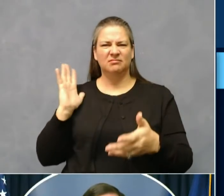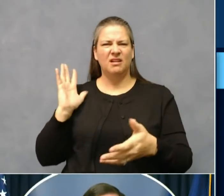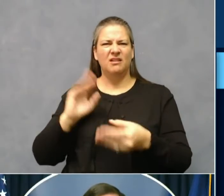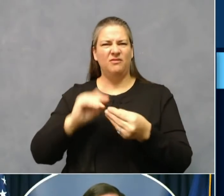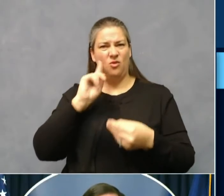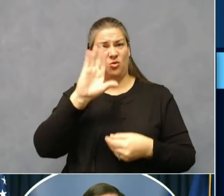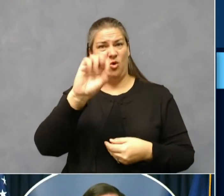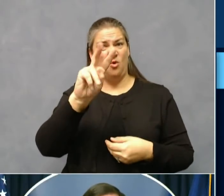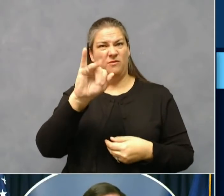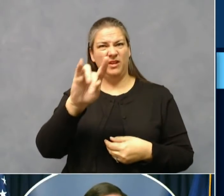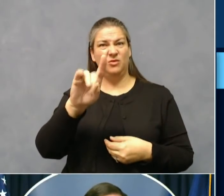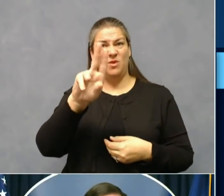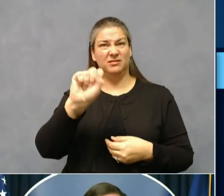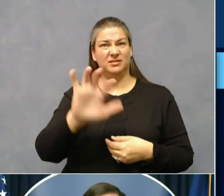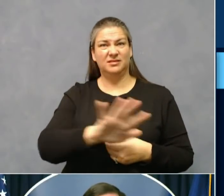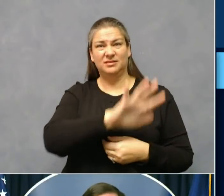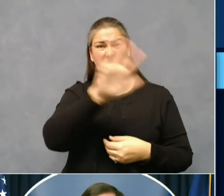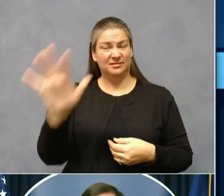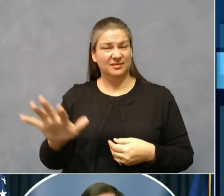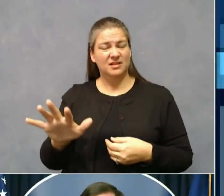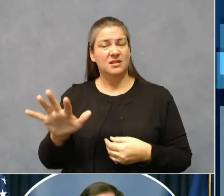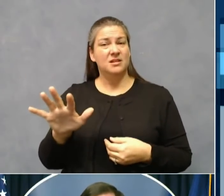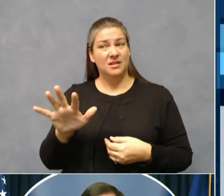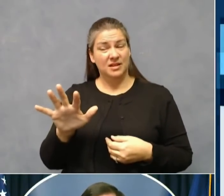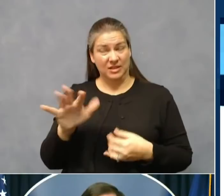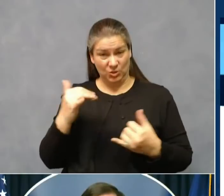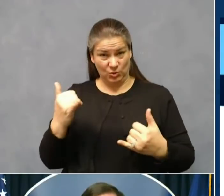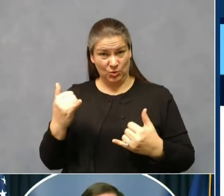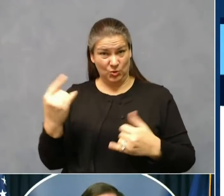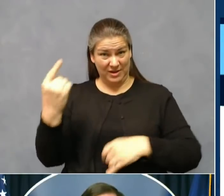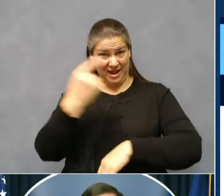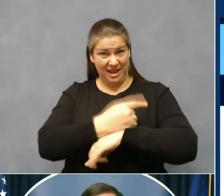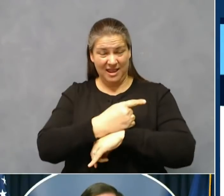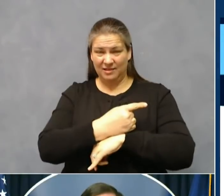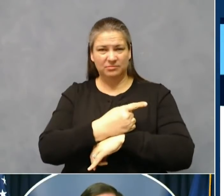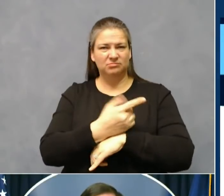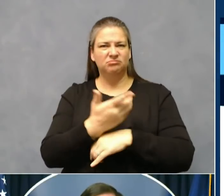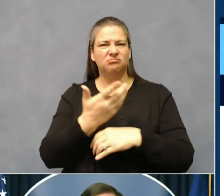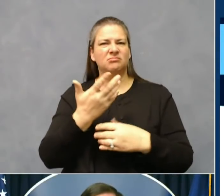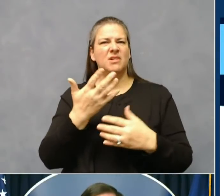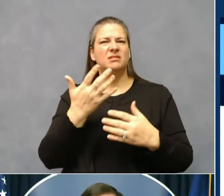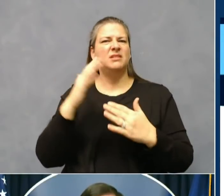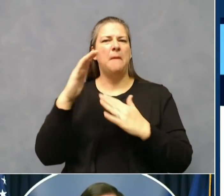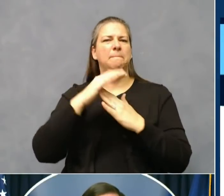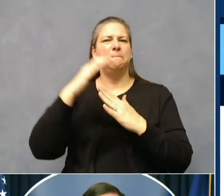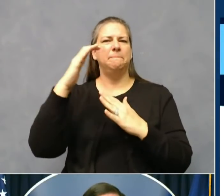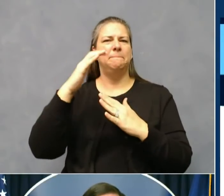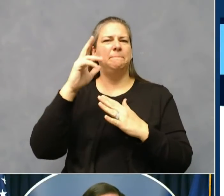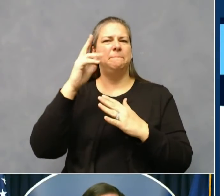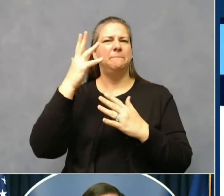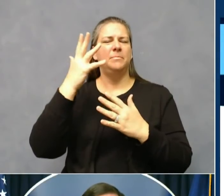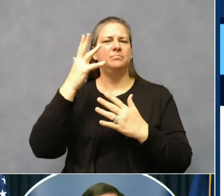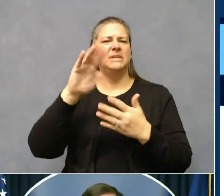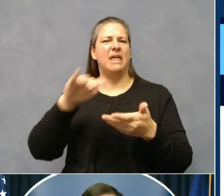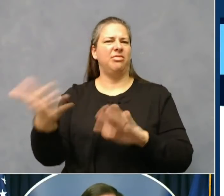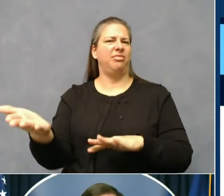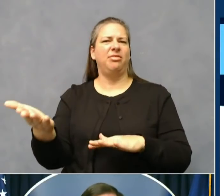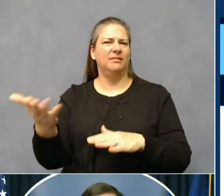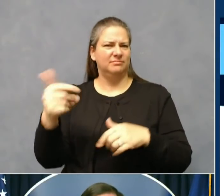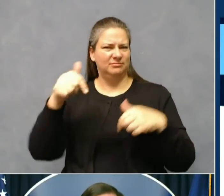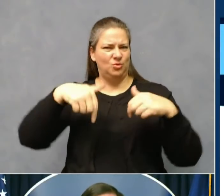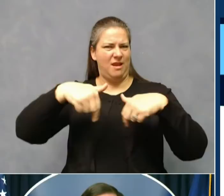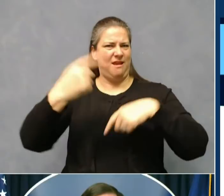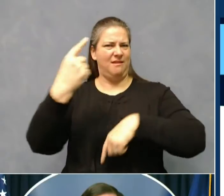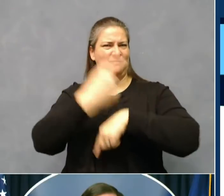lost more people to COVID-19 today than in any other day in